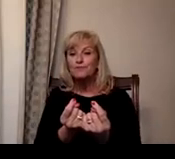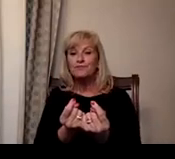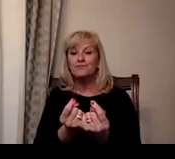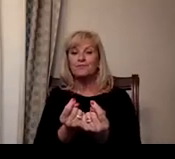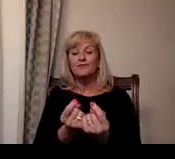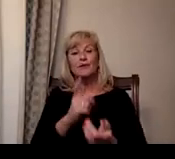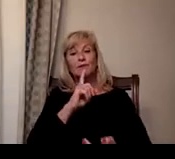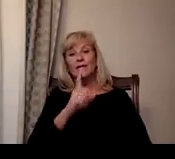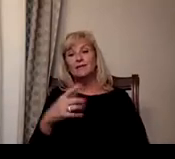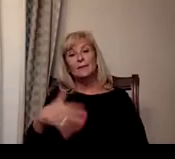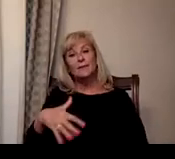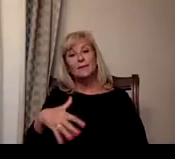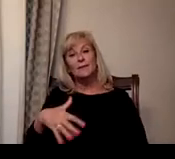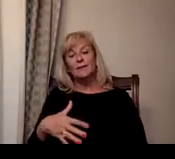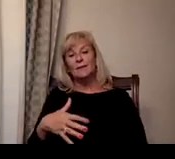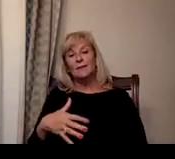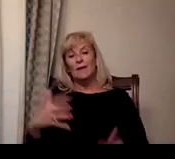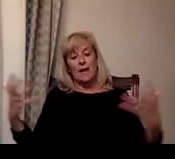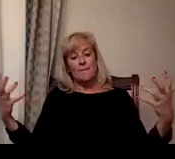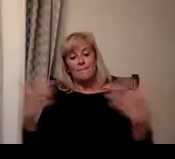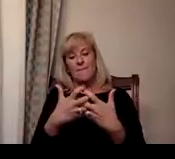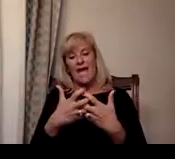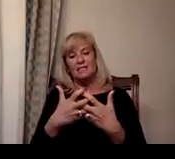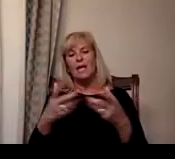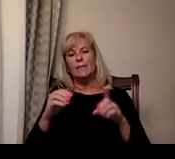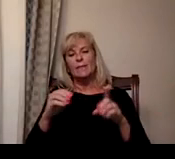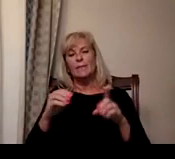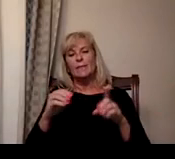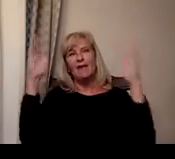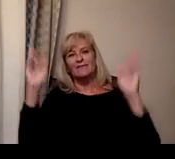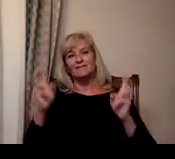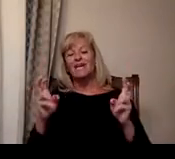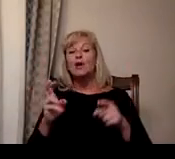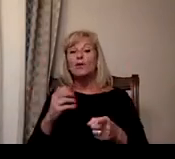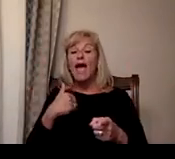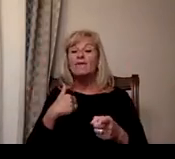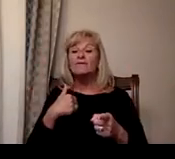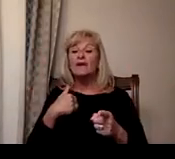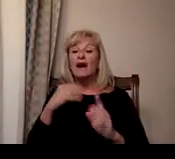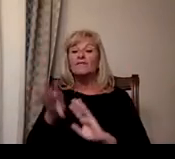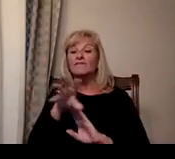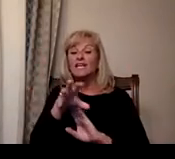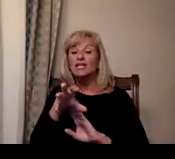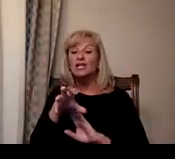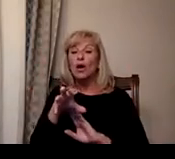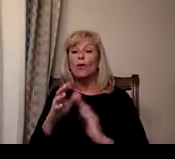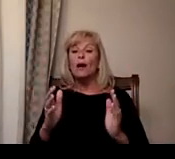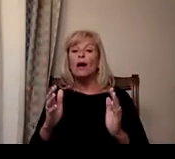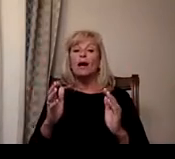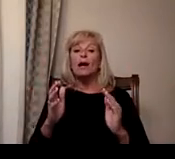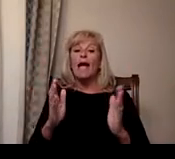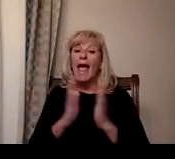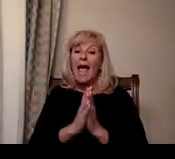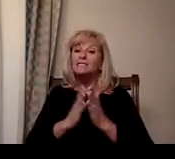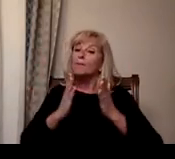It's truly, like I said, a match made in heaven. In fact, we just came out with a little video that tells their story. Ask the person that invited you to